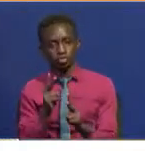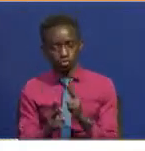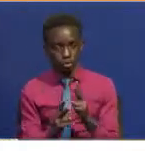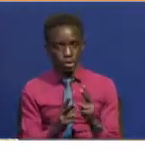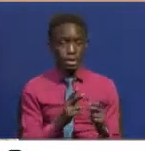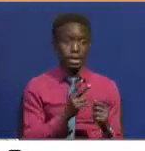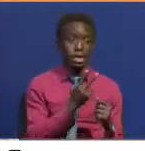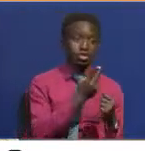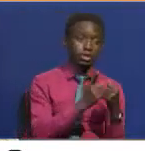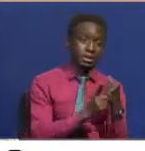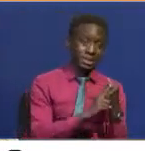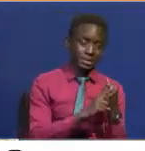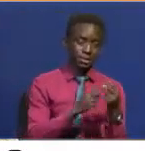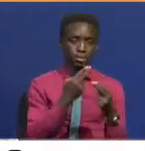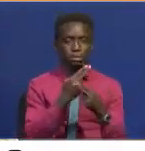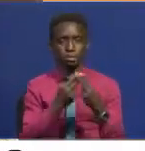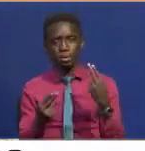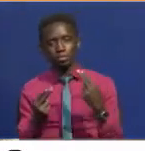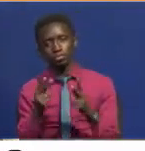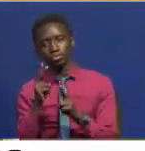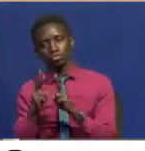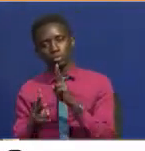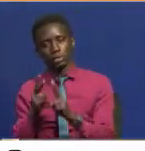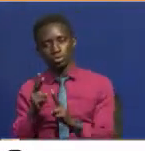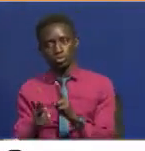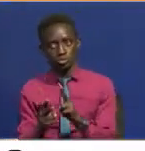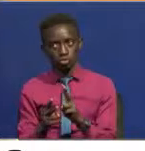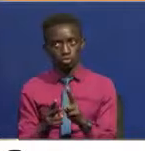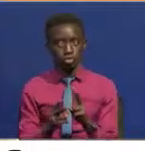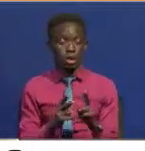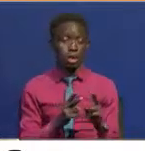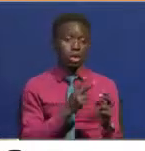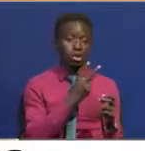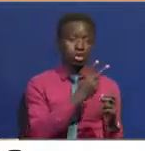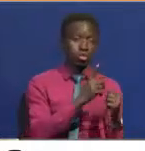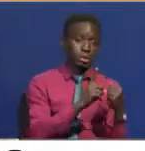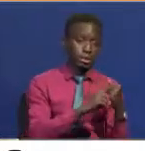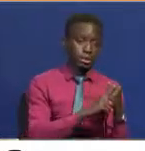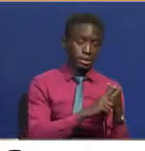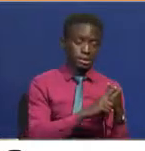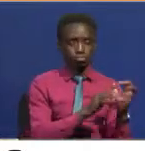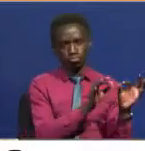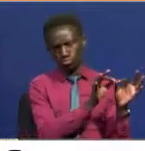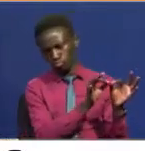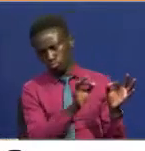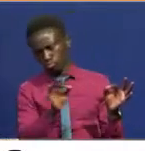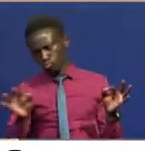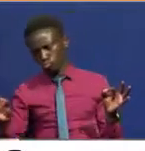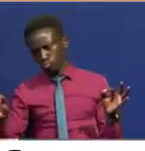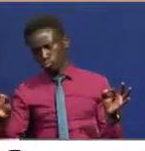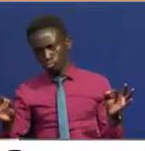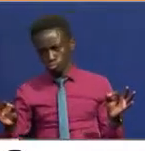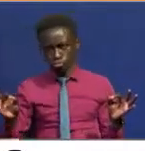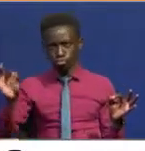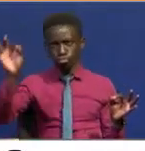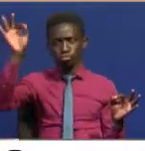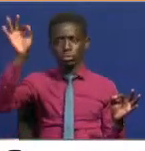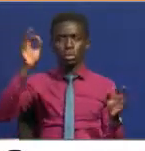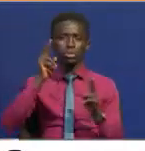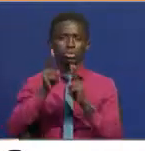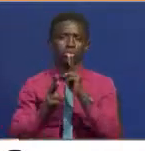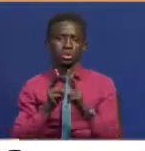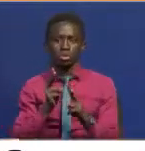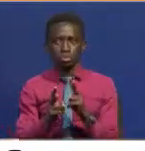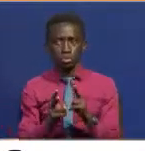So 26 meters length and then 22 width. Yes, so you can be able, in a basketball court, you can be able to come up